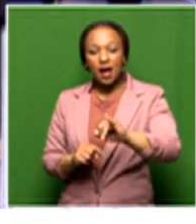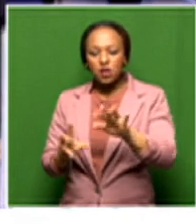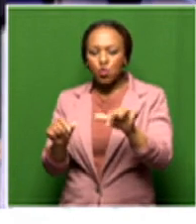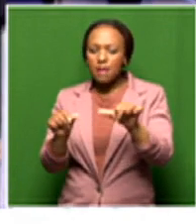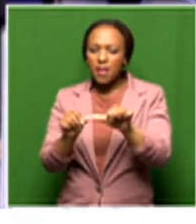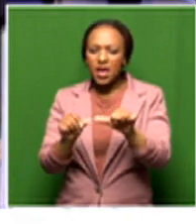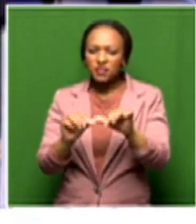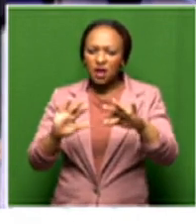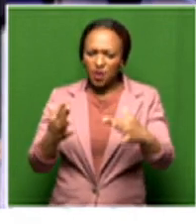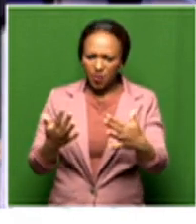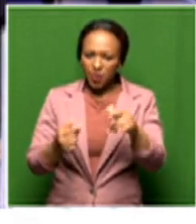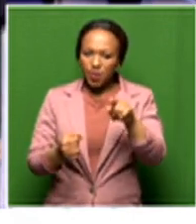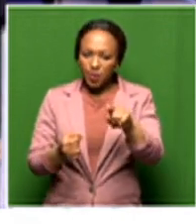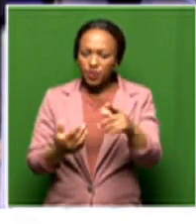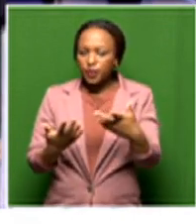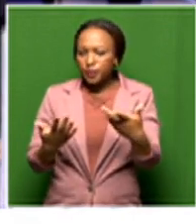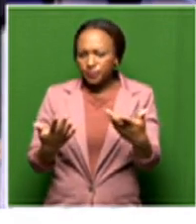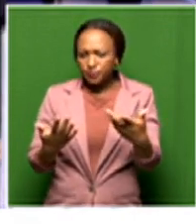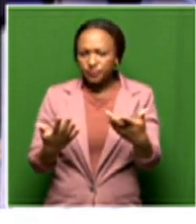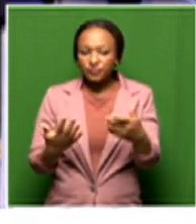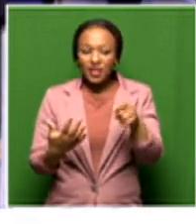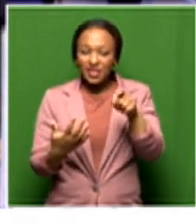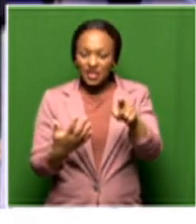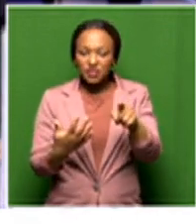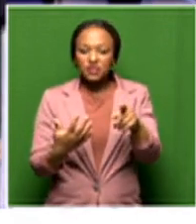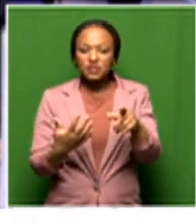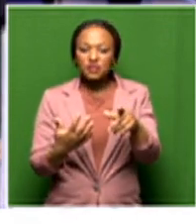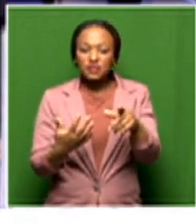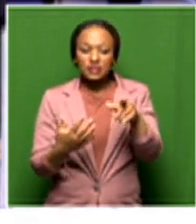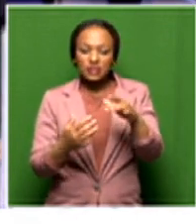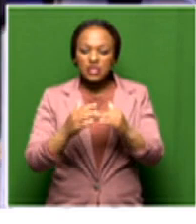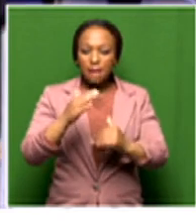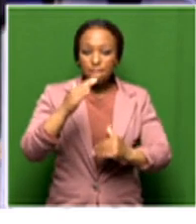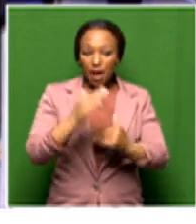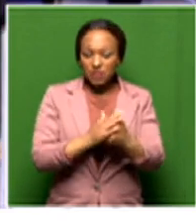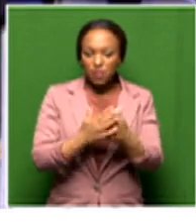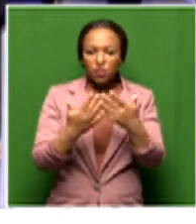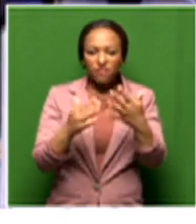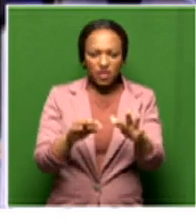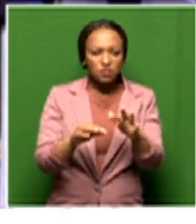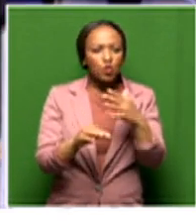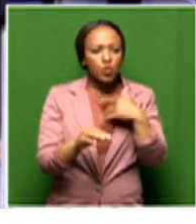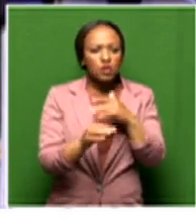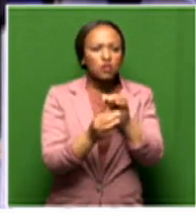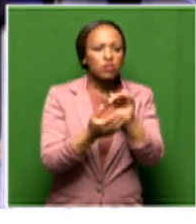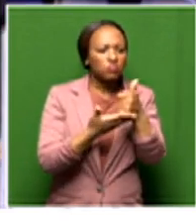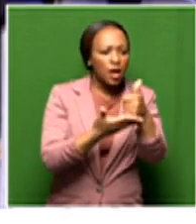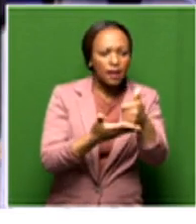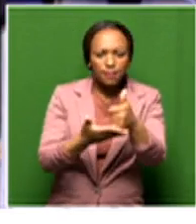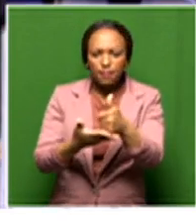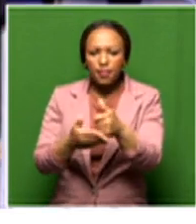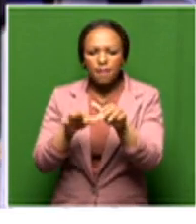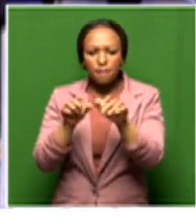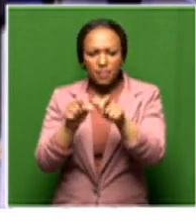measurement principles? It really has to be about what is the maximum reach and impact that we have had. For